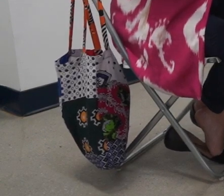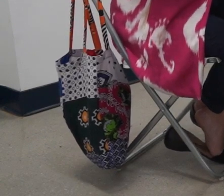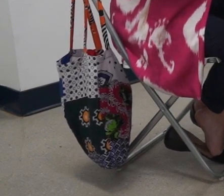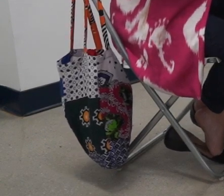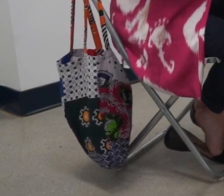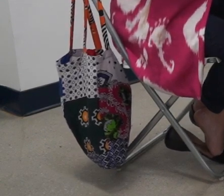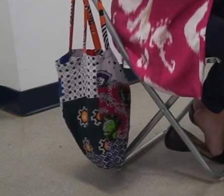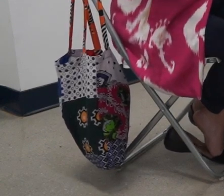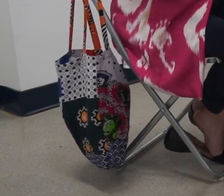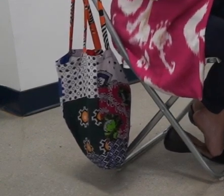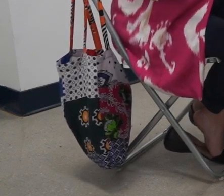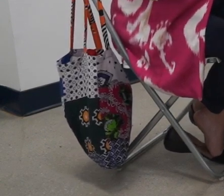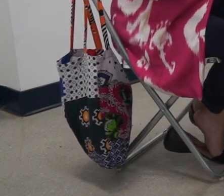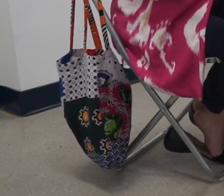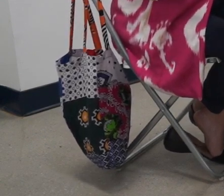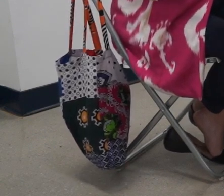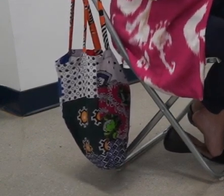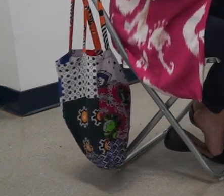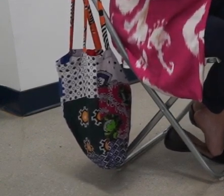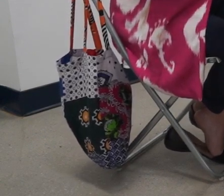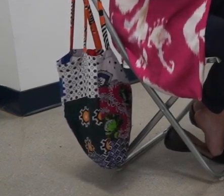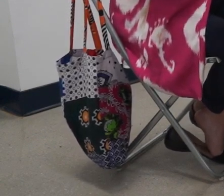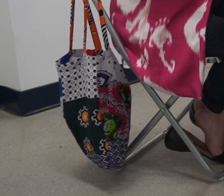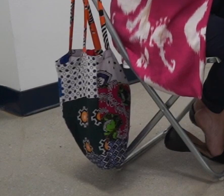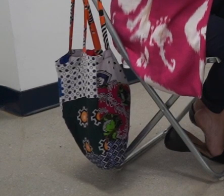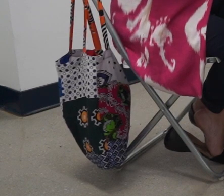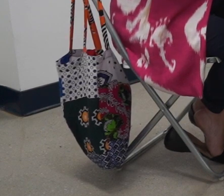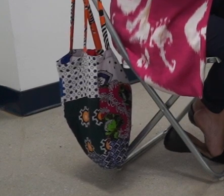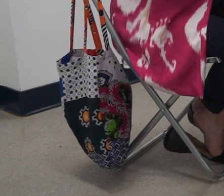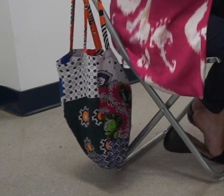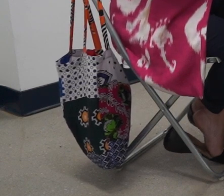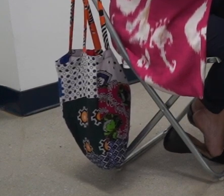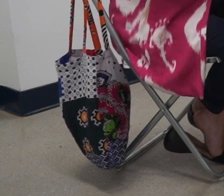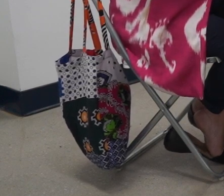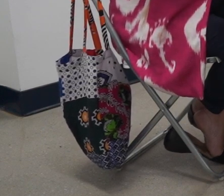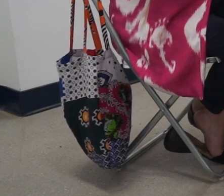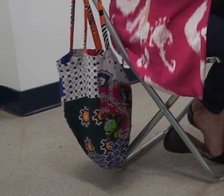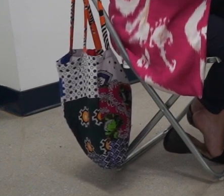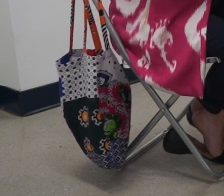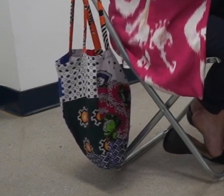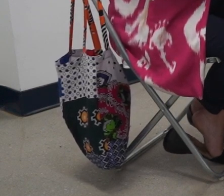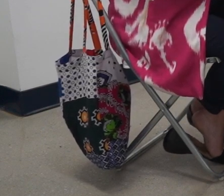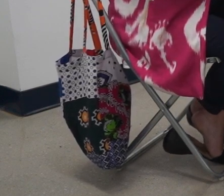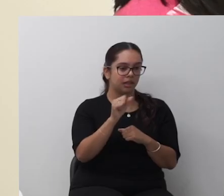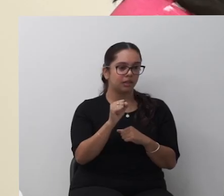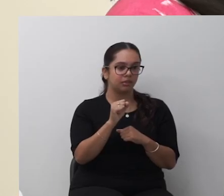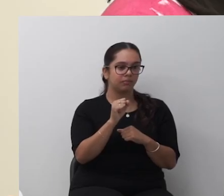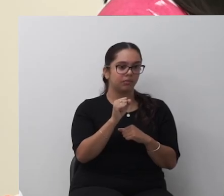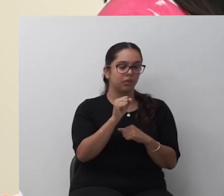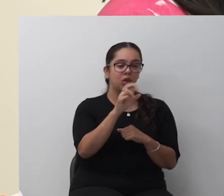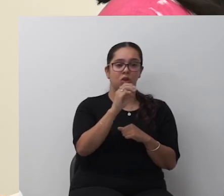mentioned everybody who's suffering, Israelis, Palestinians. You talked about the root causes